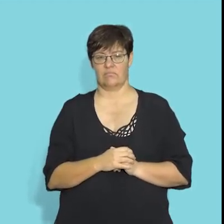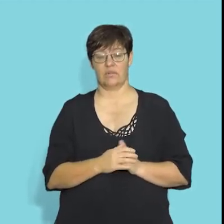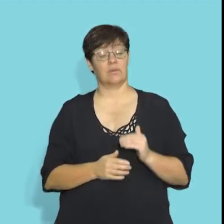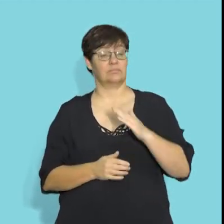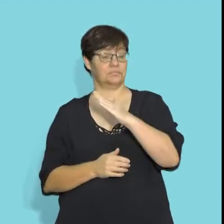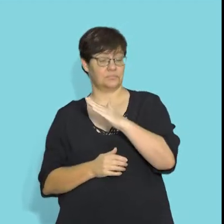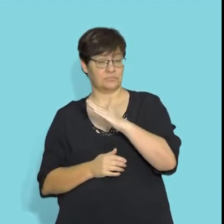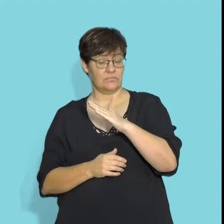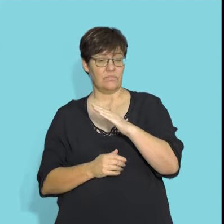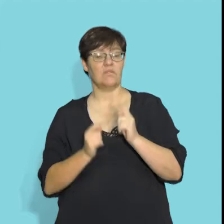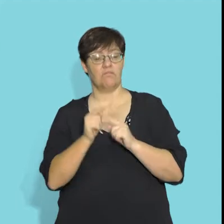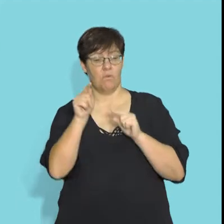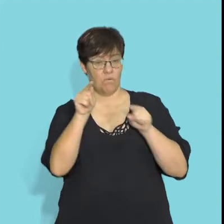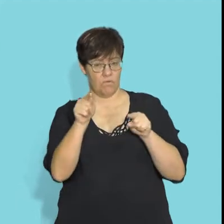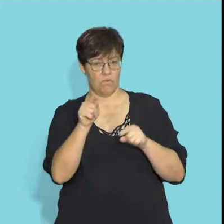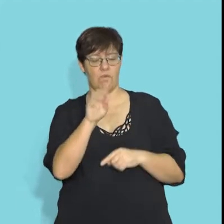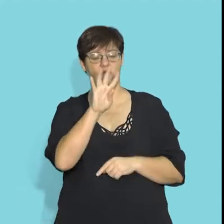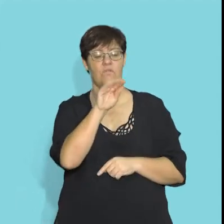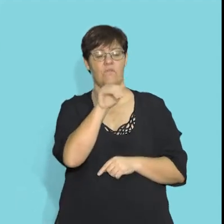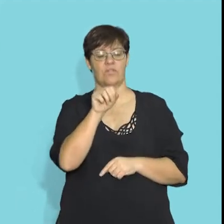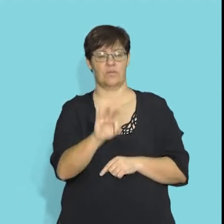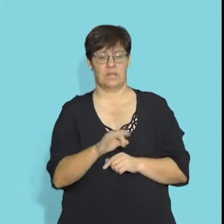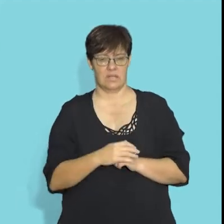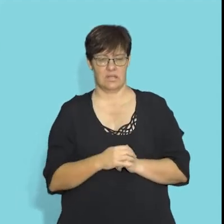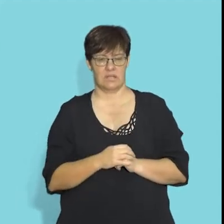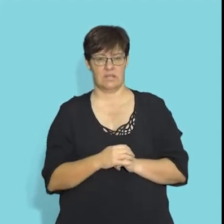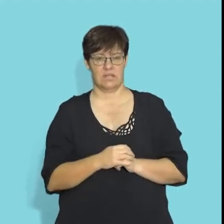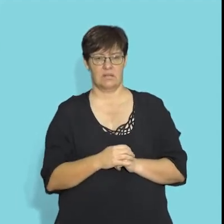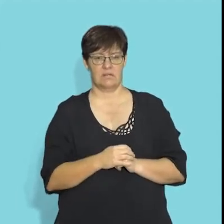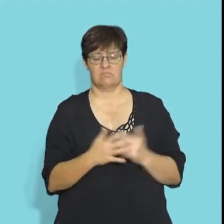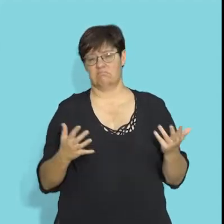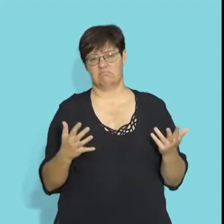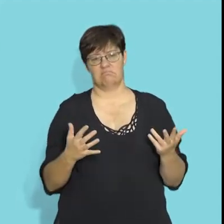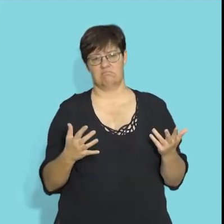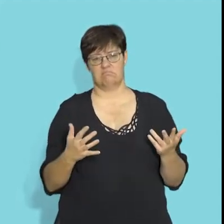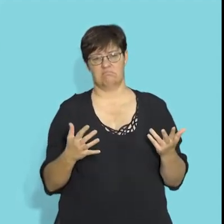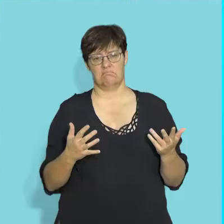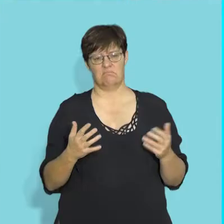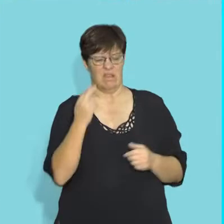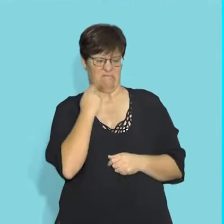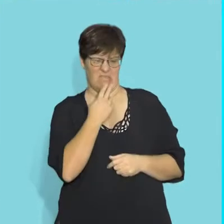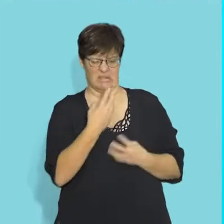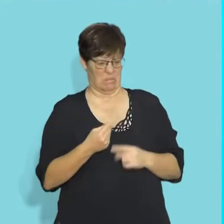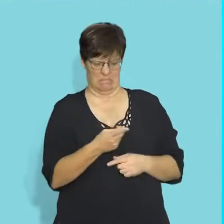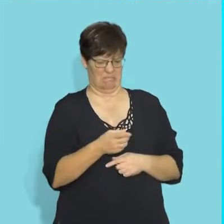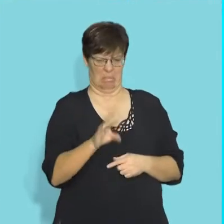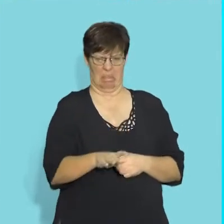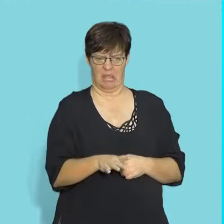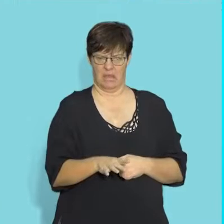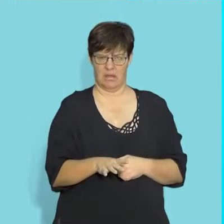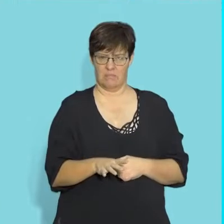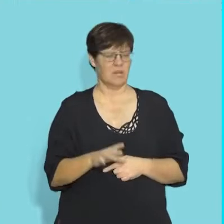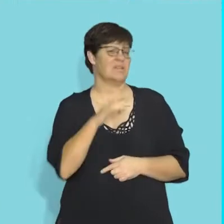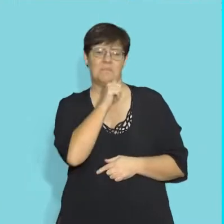so my gradient of these 2 points is 4/3, and it doesn't matter that it's not a nice number. That's